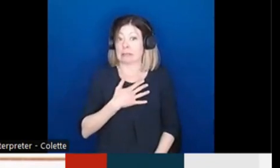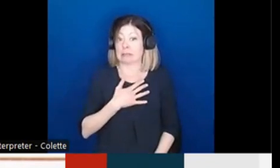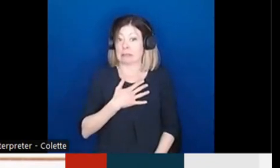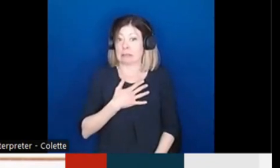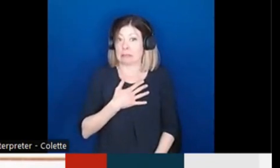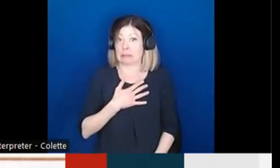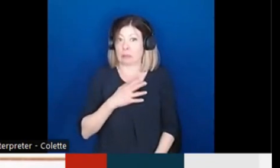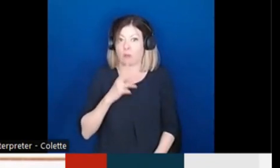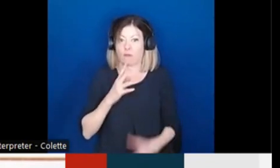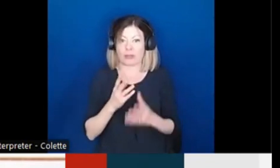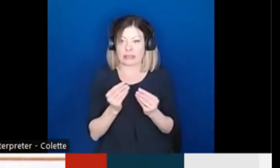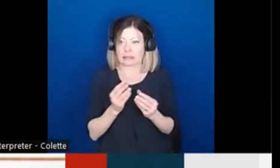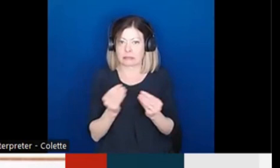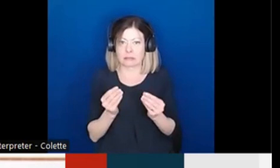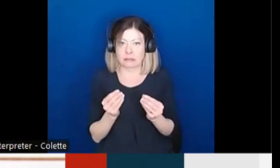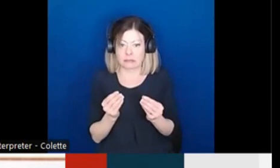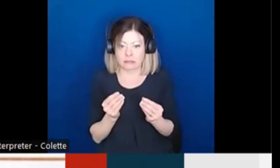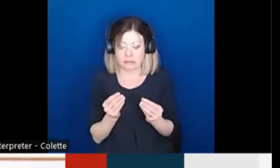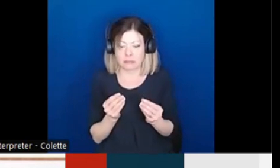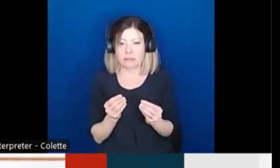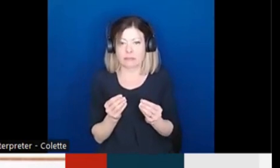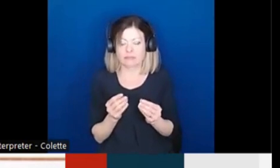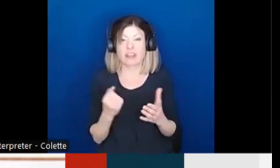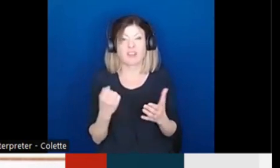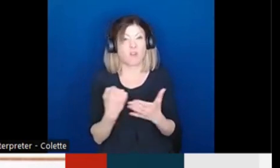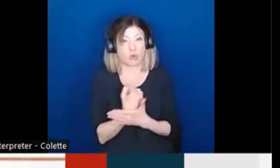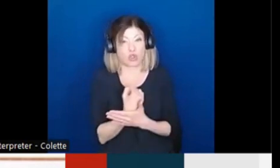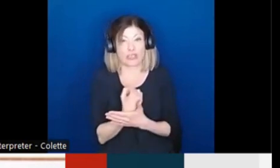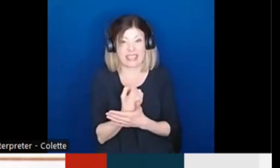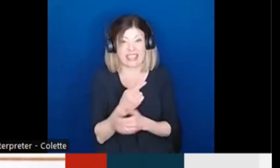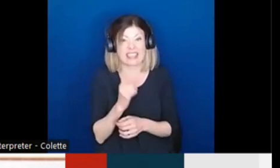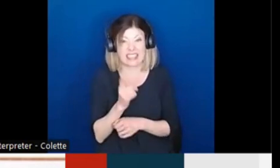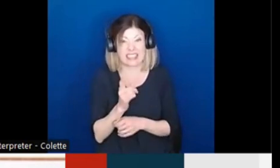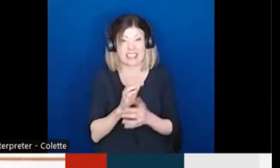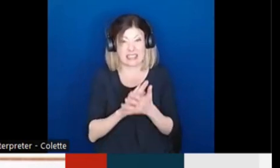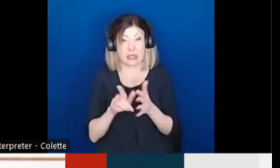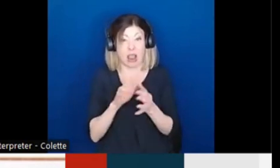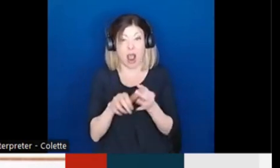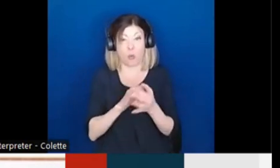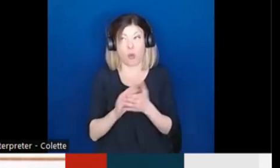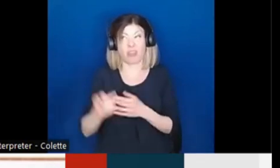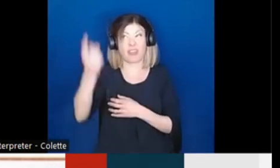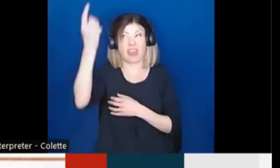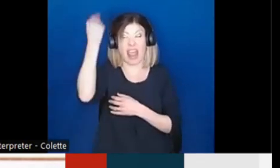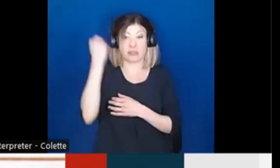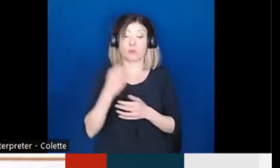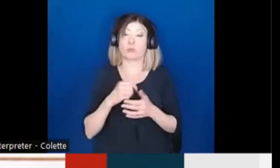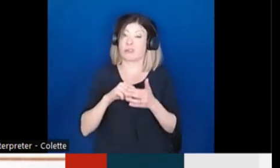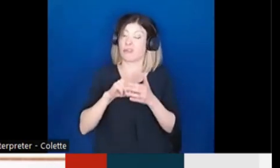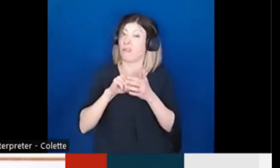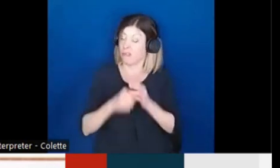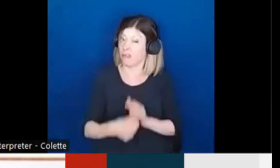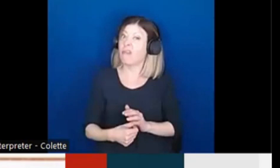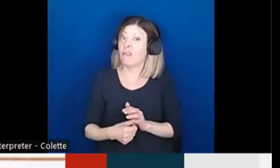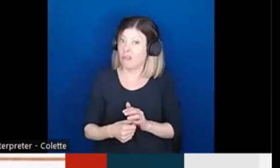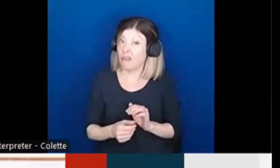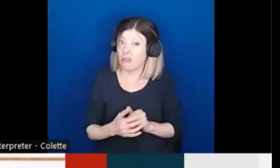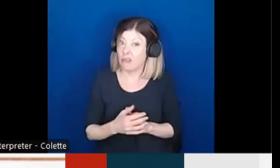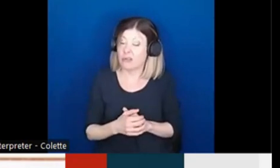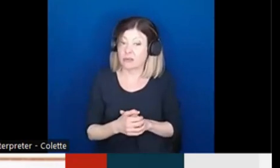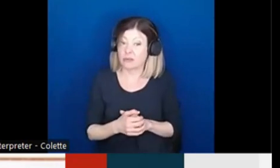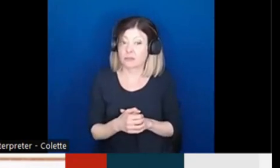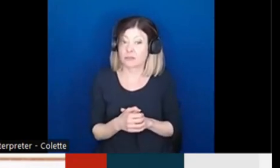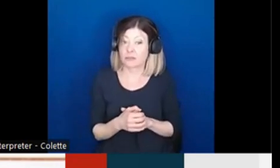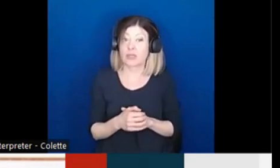So this is the reality of where the British were. in some ways they were quite cushioned from this. In other